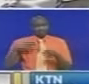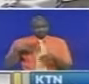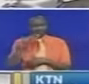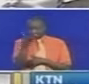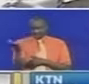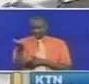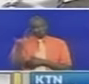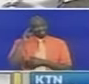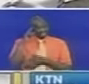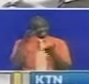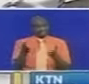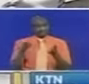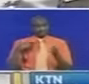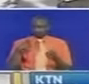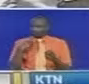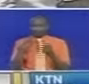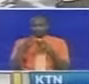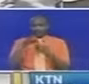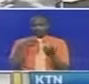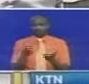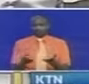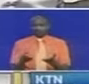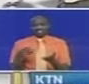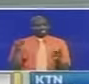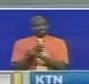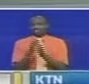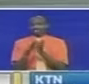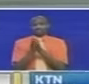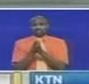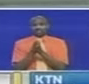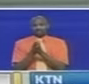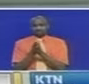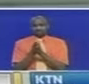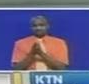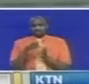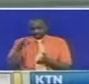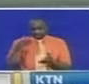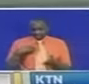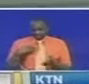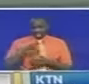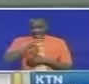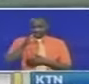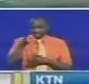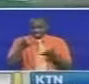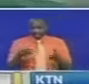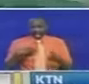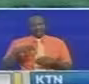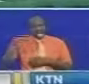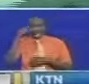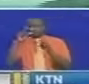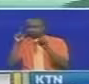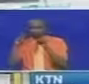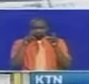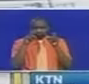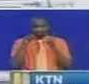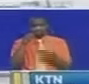nafikiri sasa hivi tungekuwa tunaongelea mambo tofauti. Key installations in the county are now on high alert. Marwa